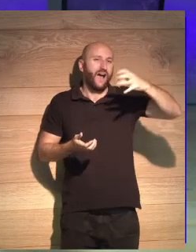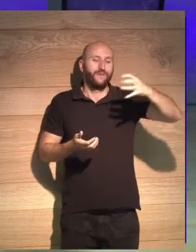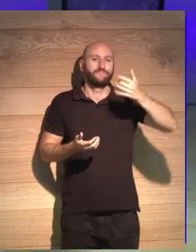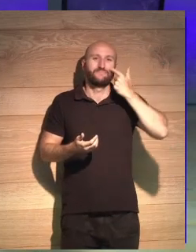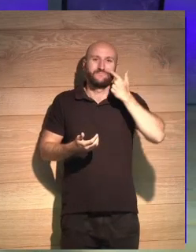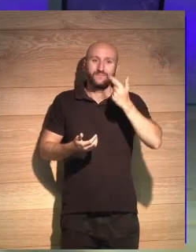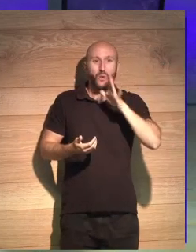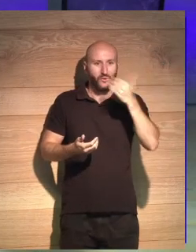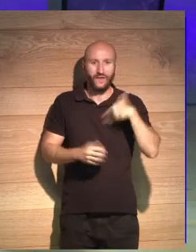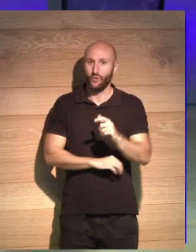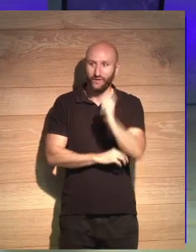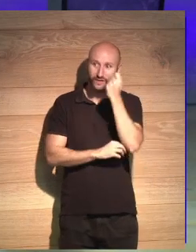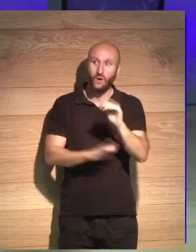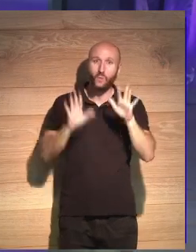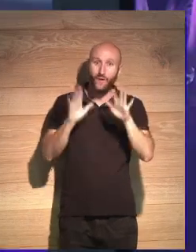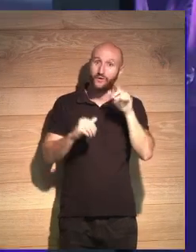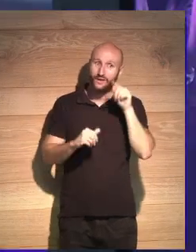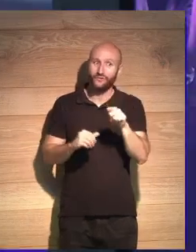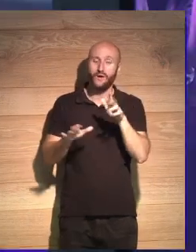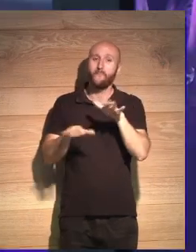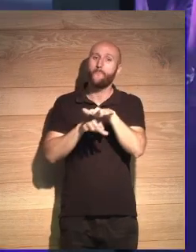front of the computer.